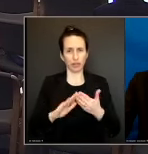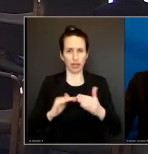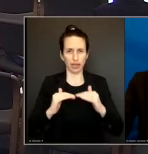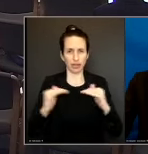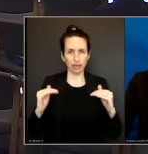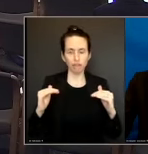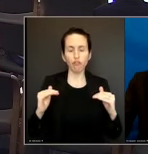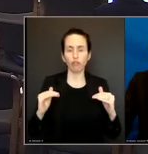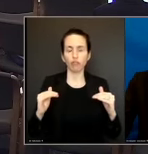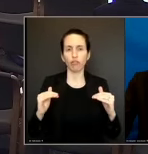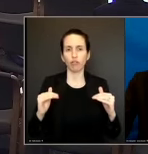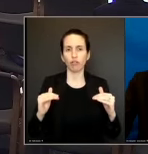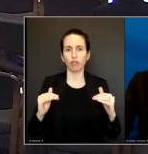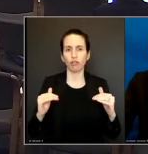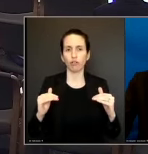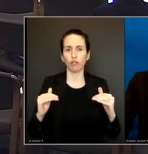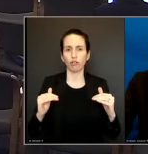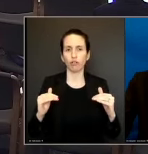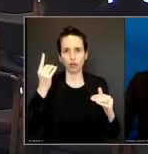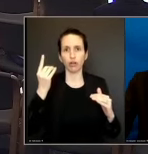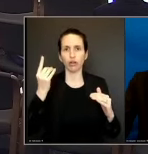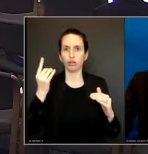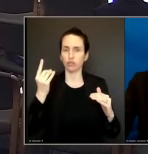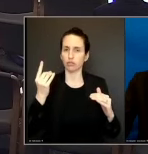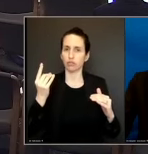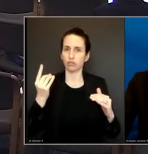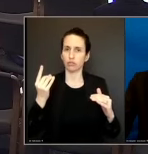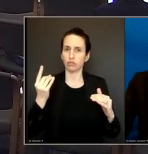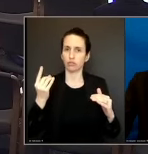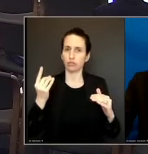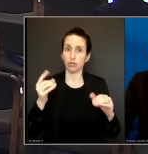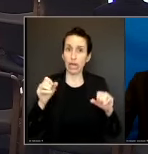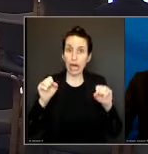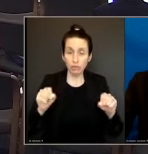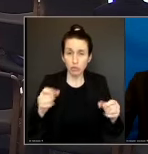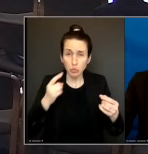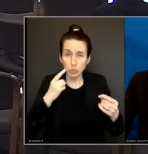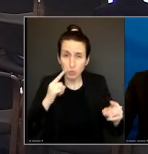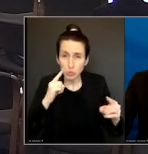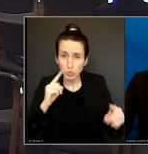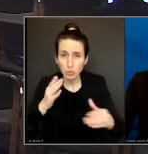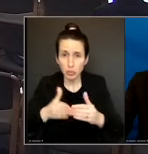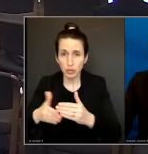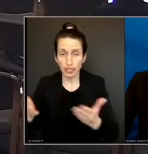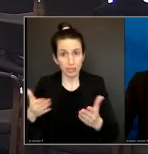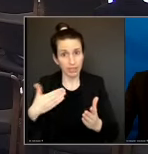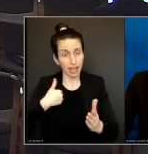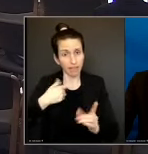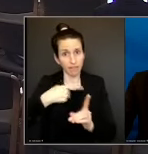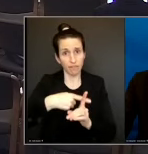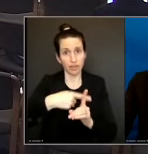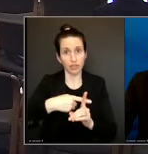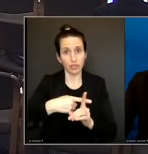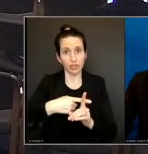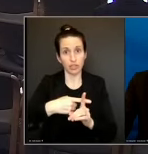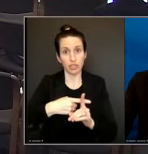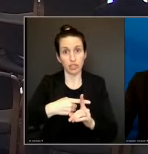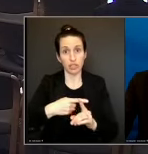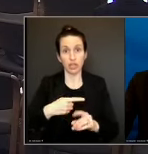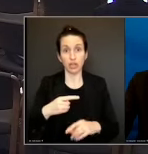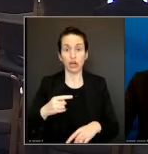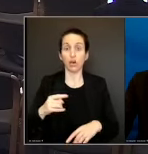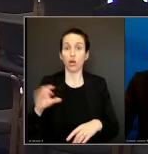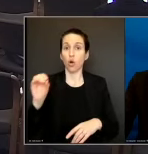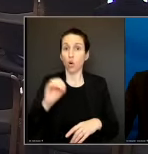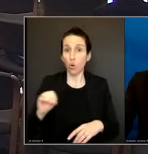There's advantages to being able to get things done. Some of the things we've tried to do as a committee, Oregon Consumer Advisory